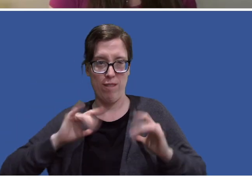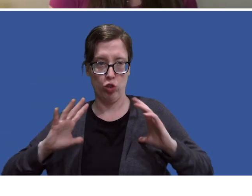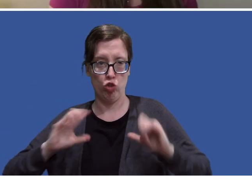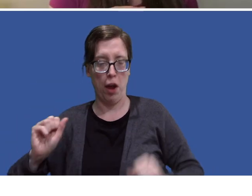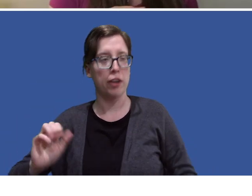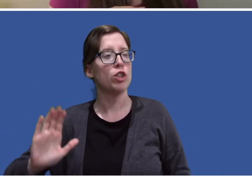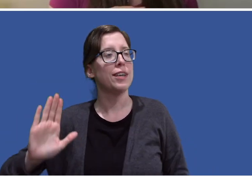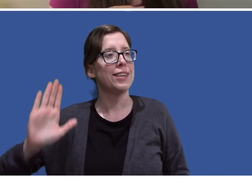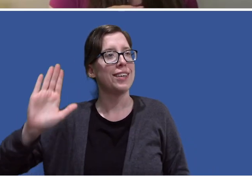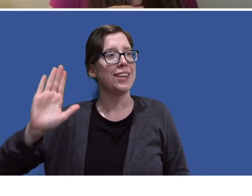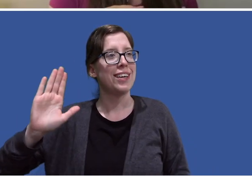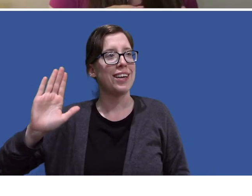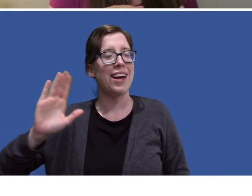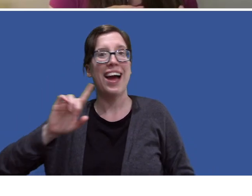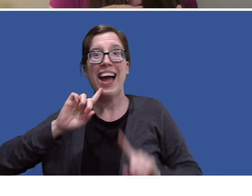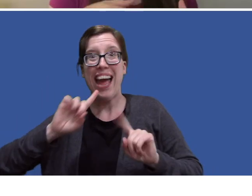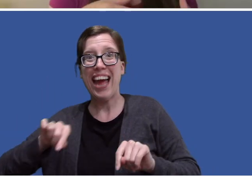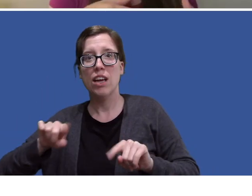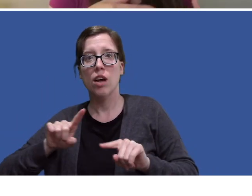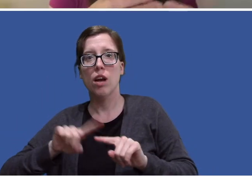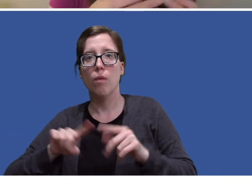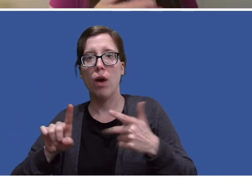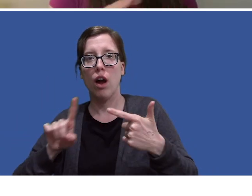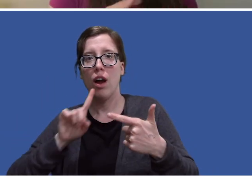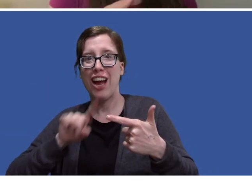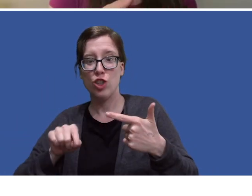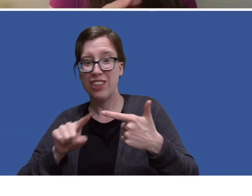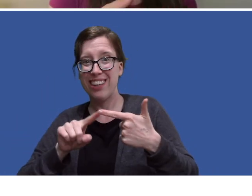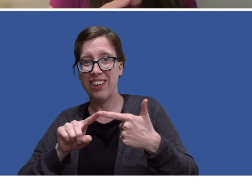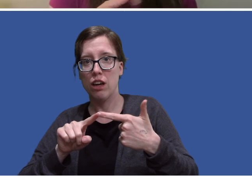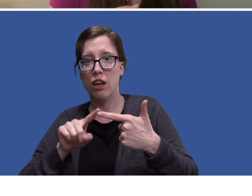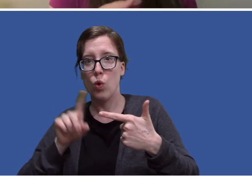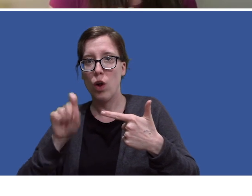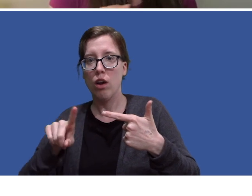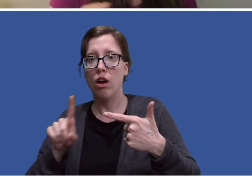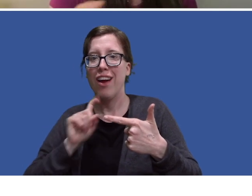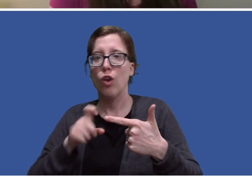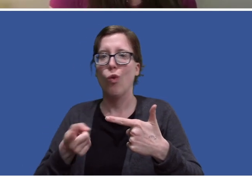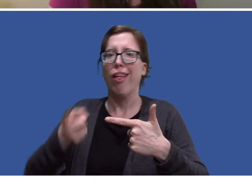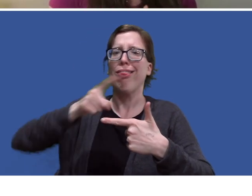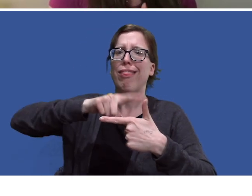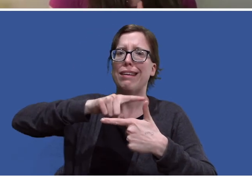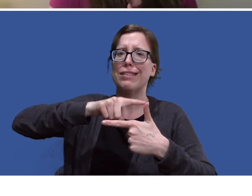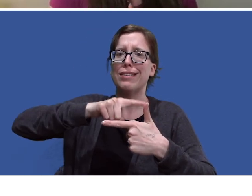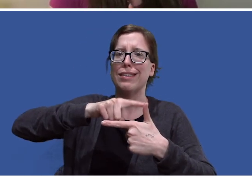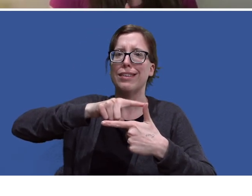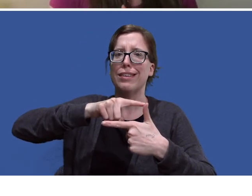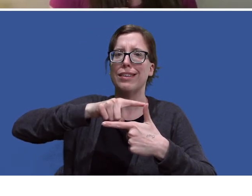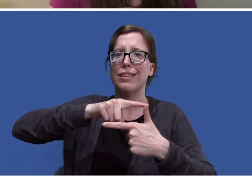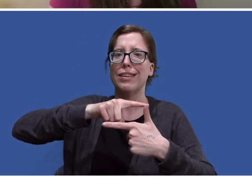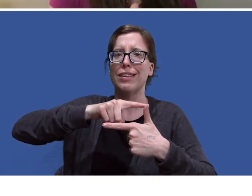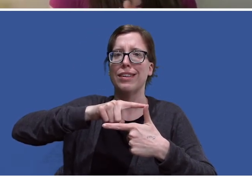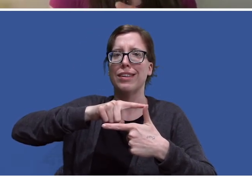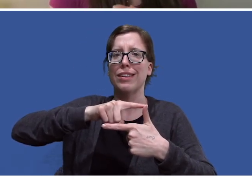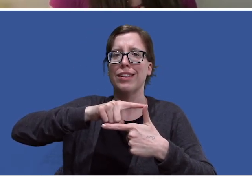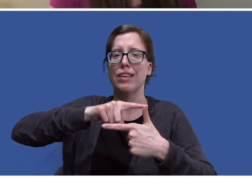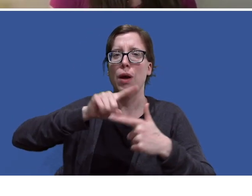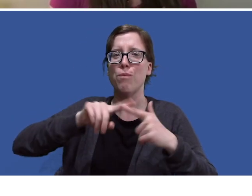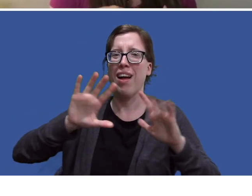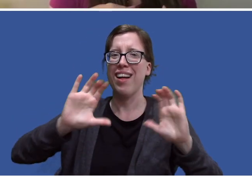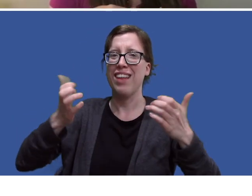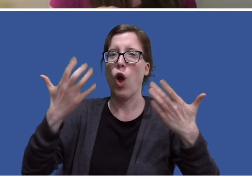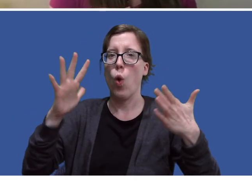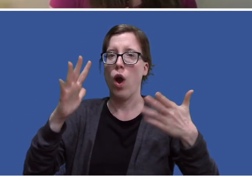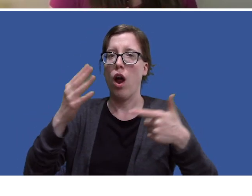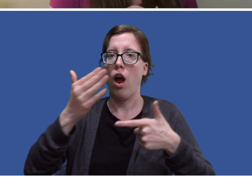discussed and answer that question, but the class had already moved on to another question or even two